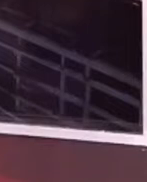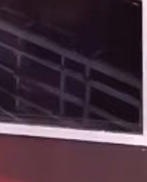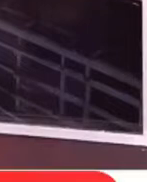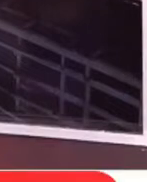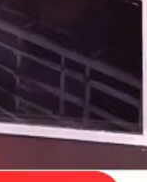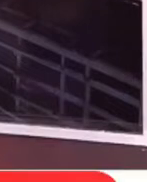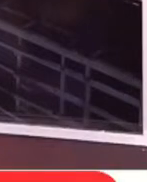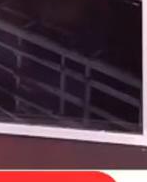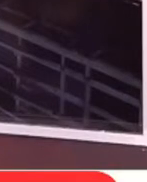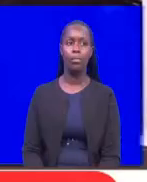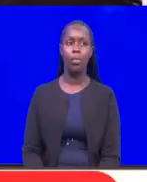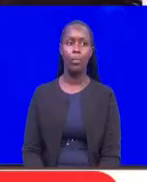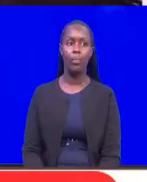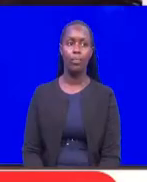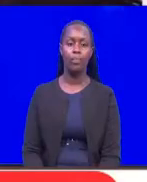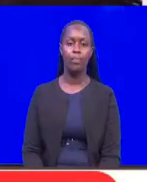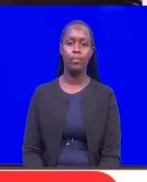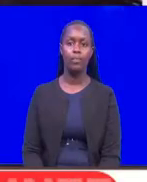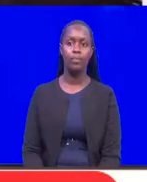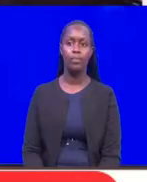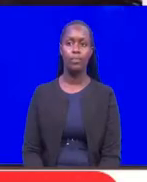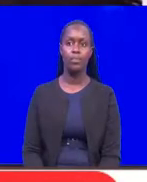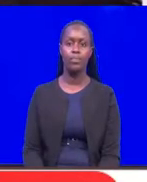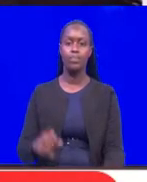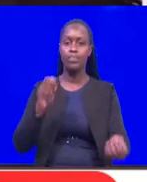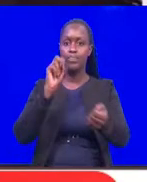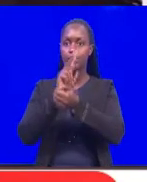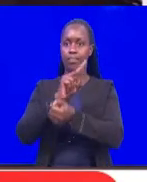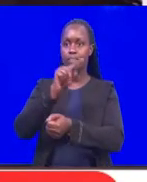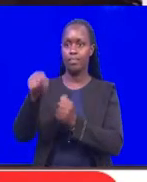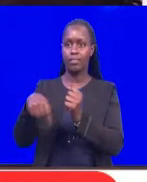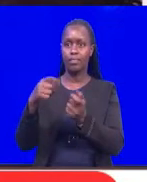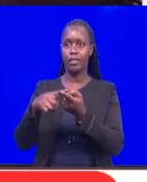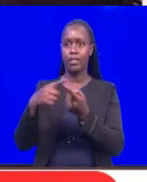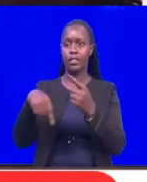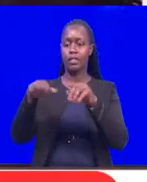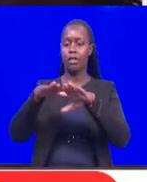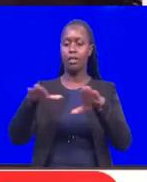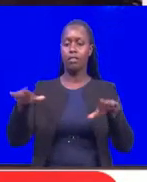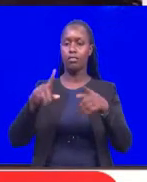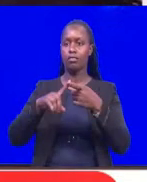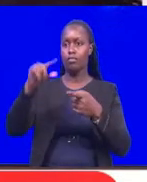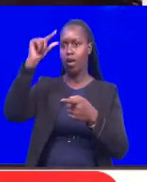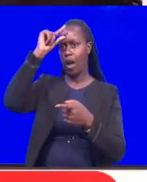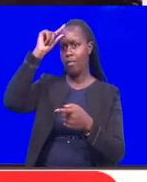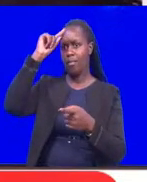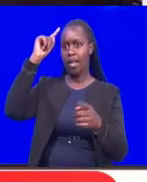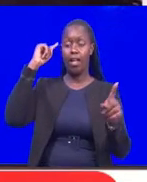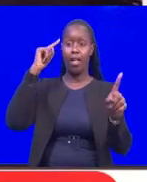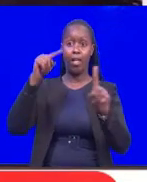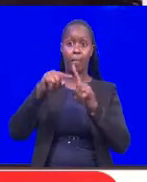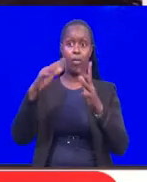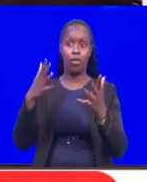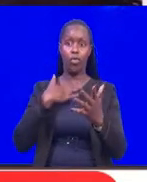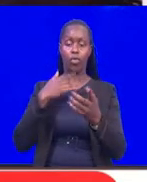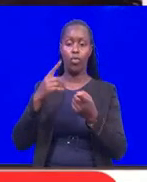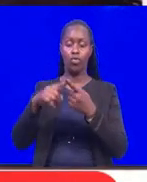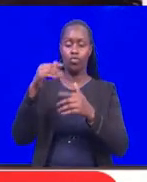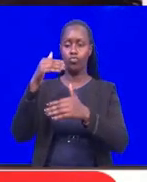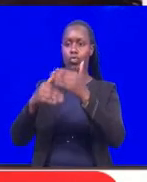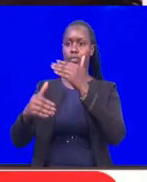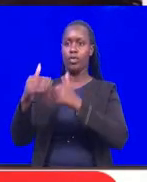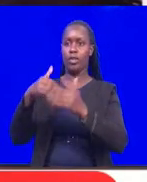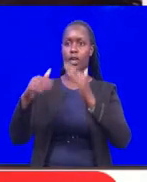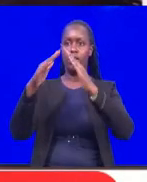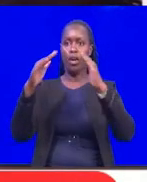than 12,000 acres to the government, seized by private individuals in order to achieve the affordable housing program.